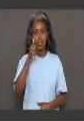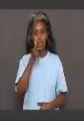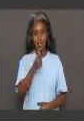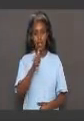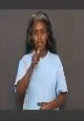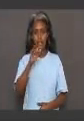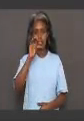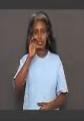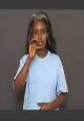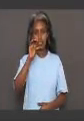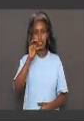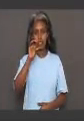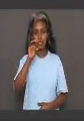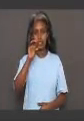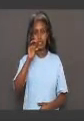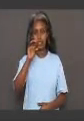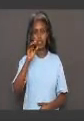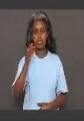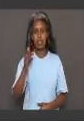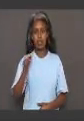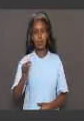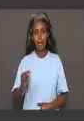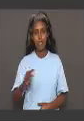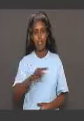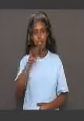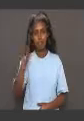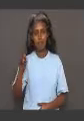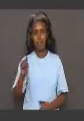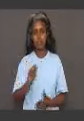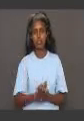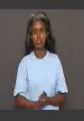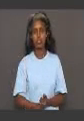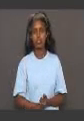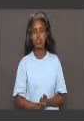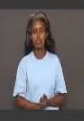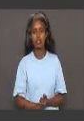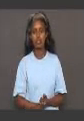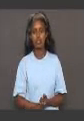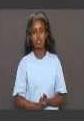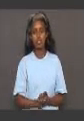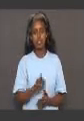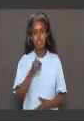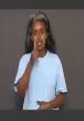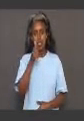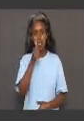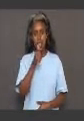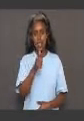AC is a minor arc, while